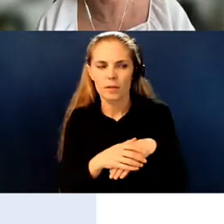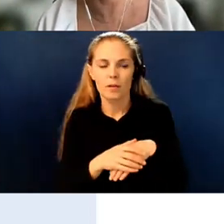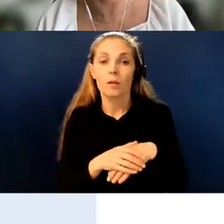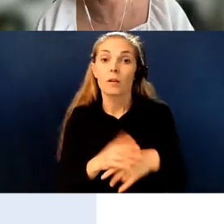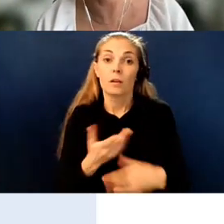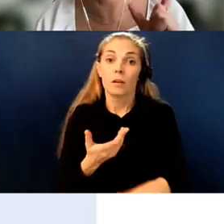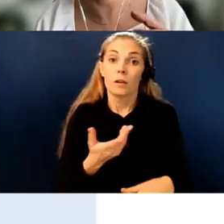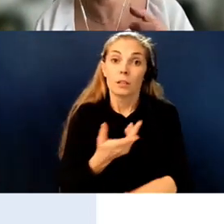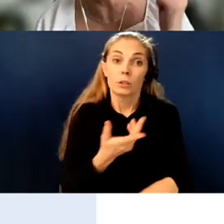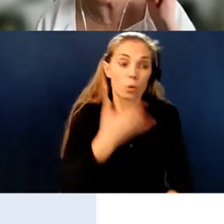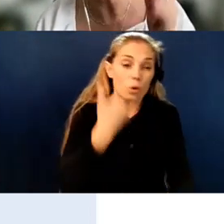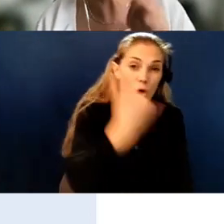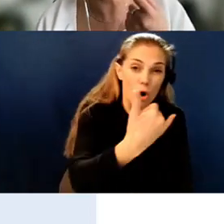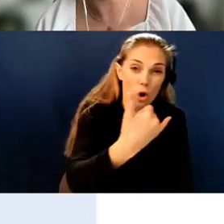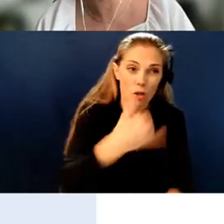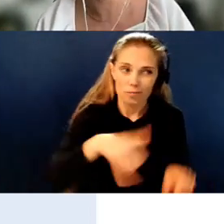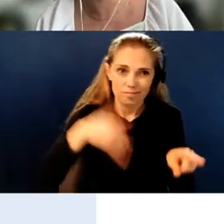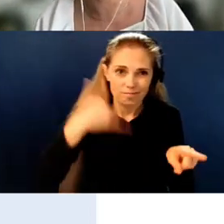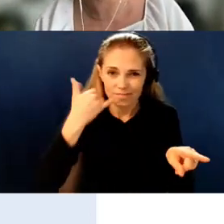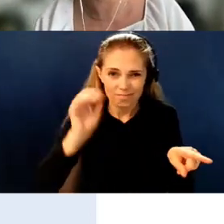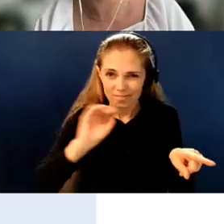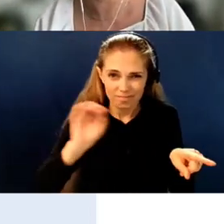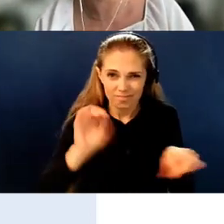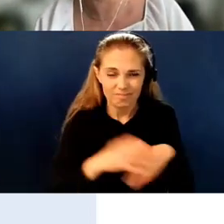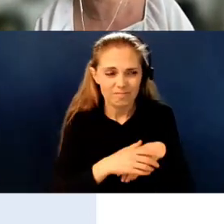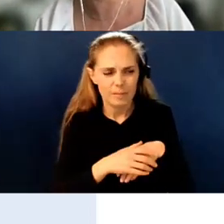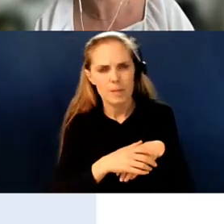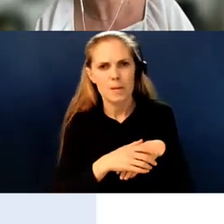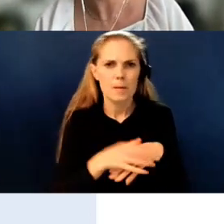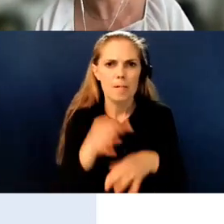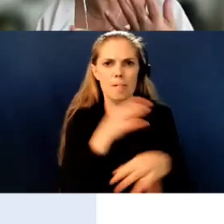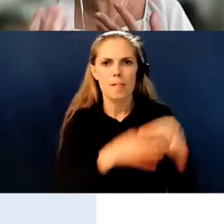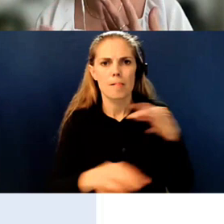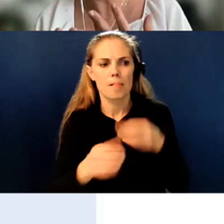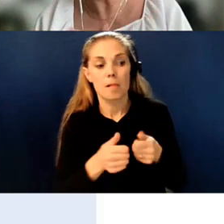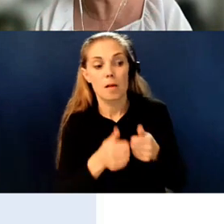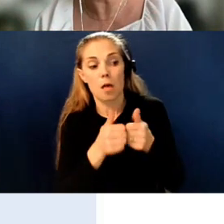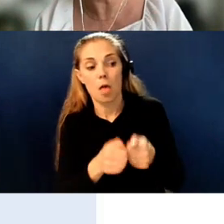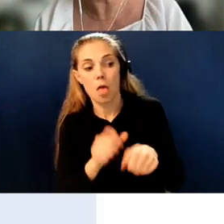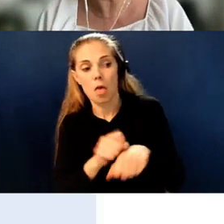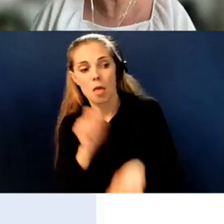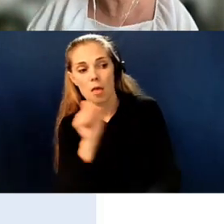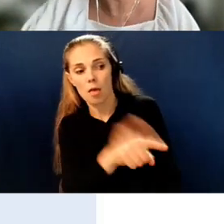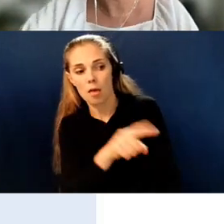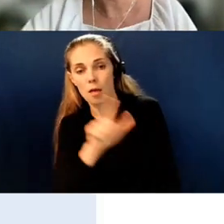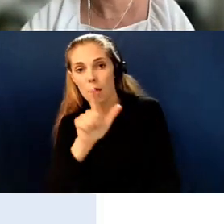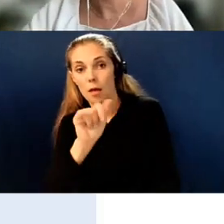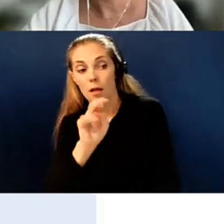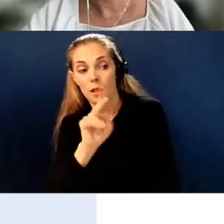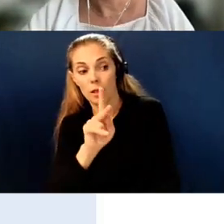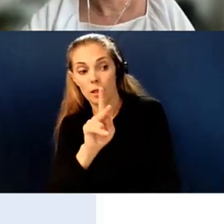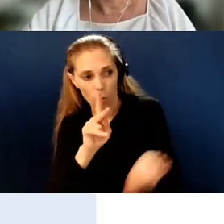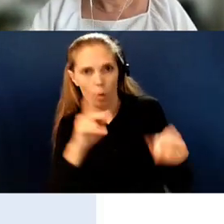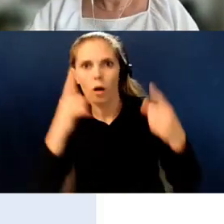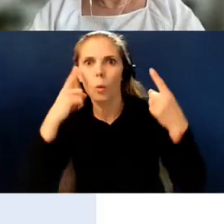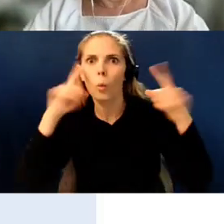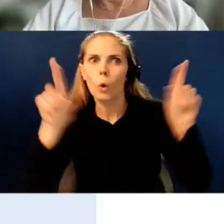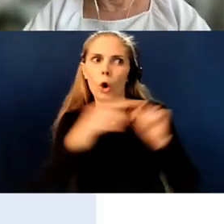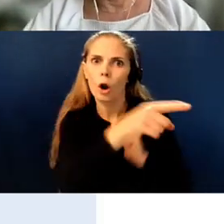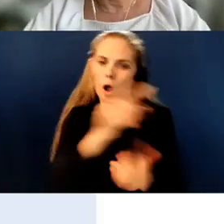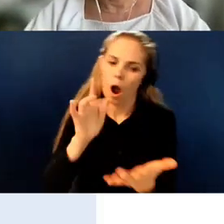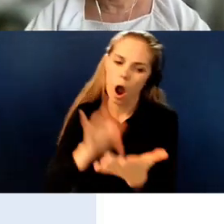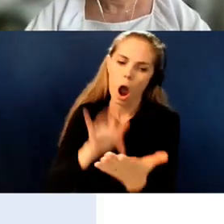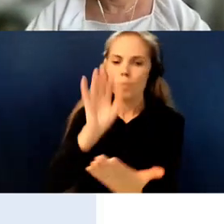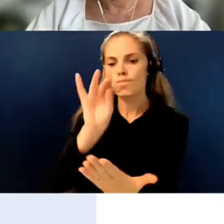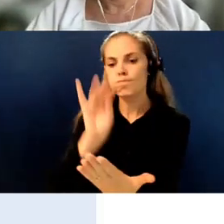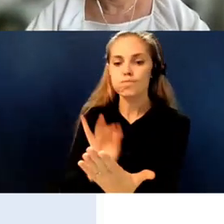texted that quick message with the link, they actually had somebody fill out the form. Have you tried that on your end, Jane? No, we haven't had a chance to